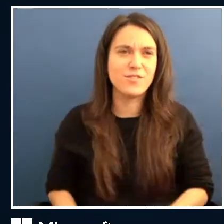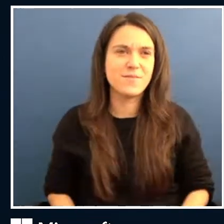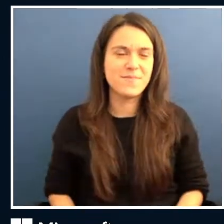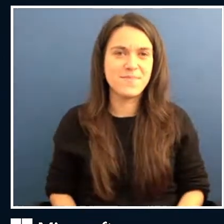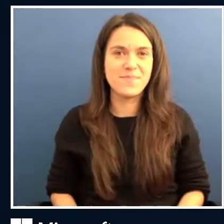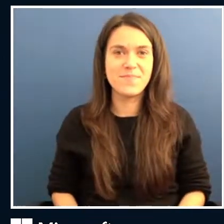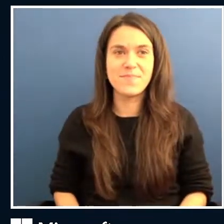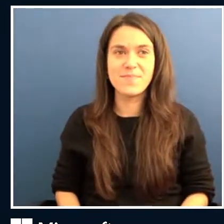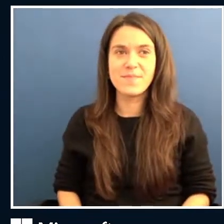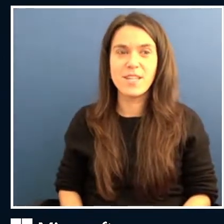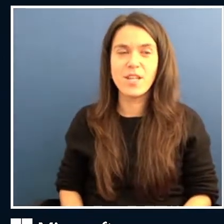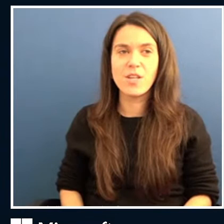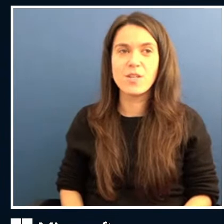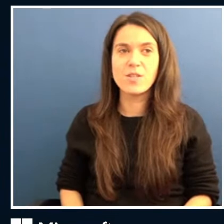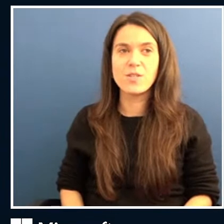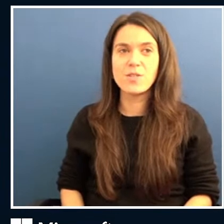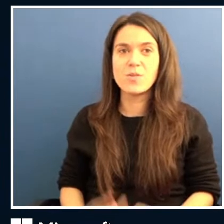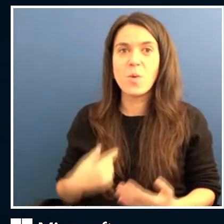will you build?